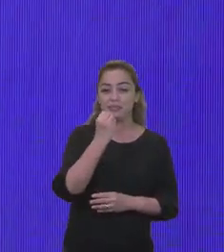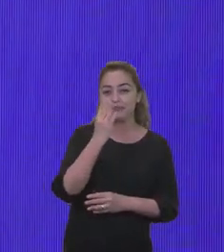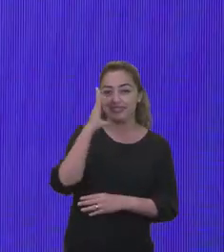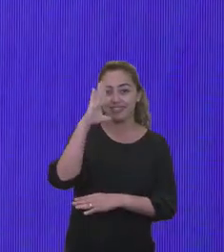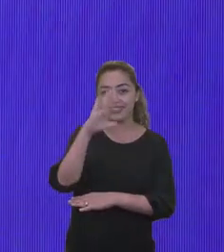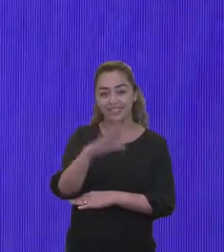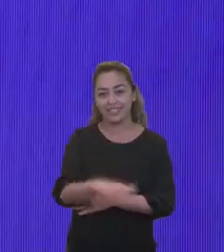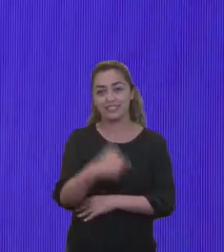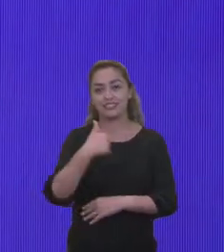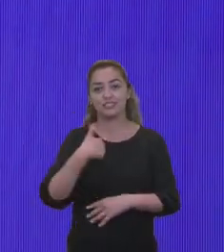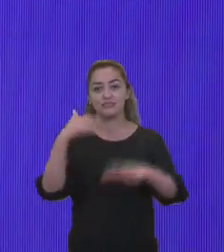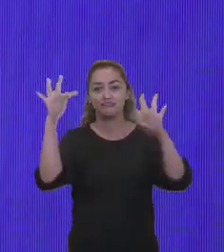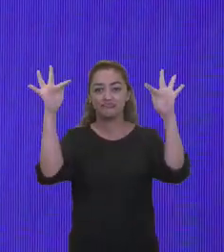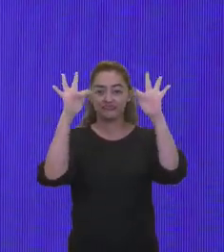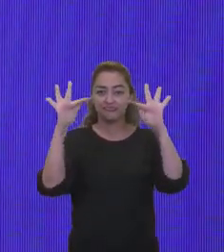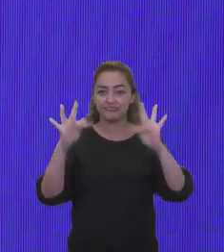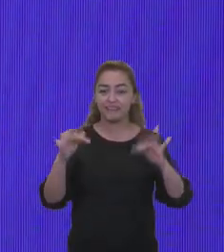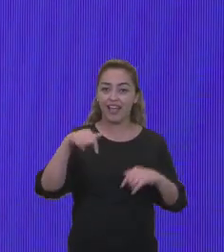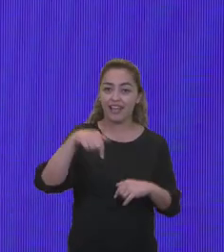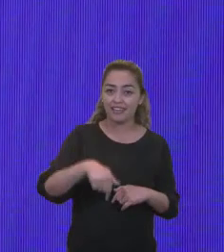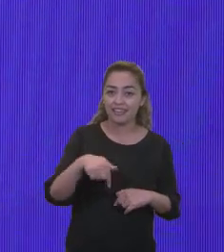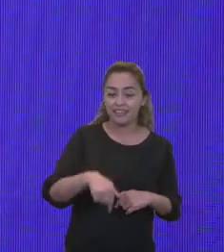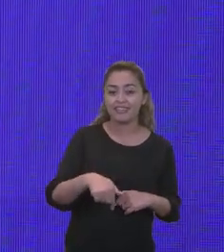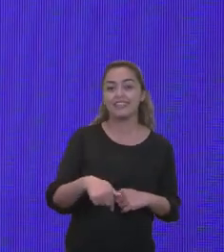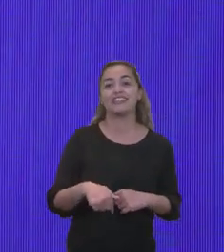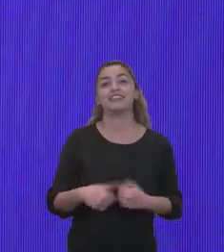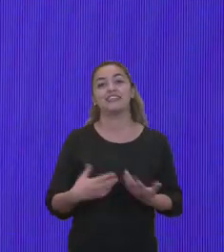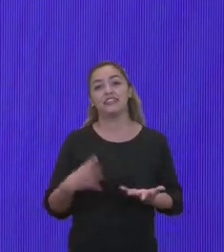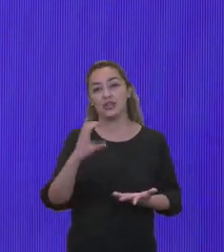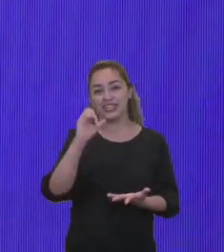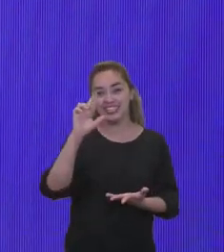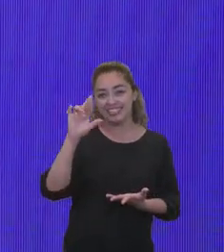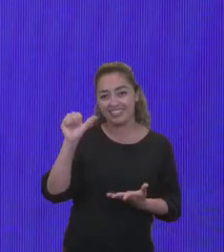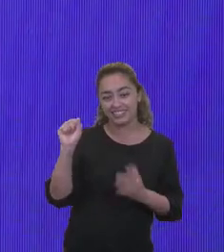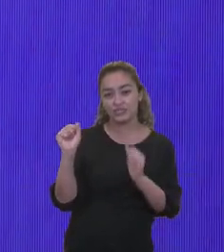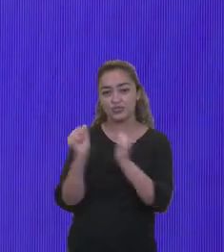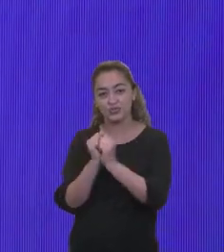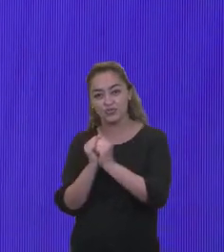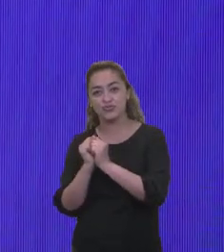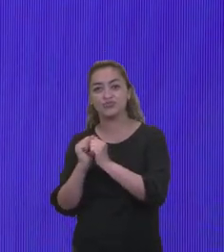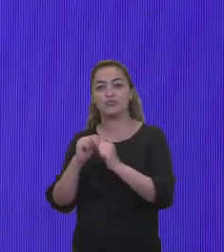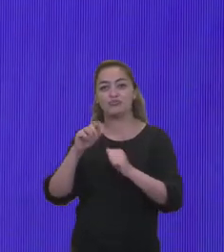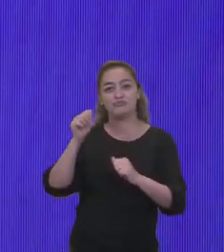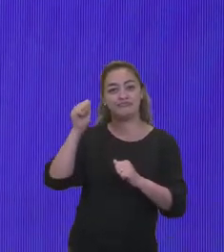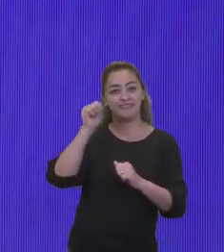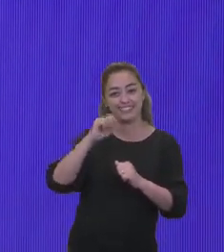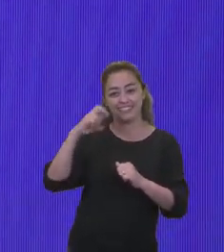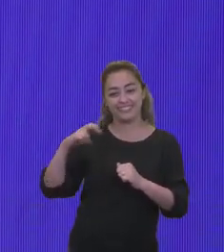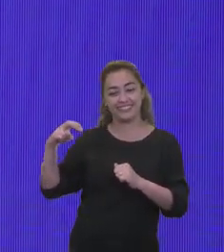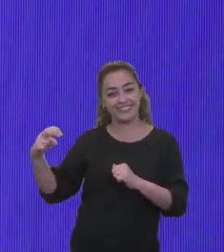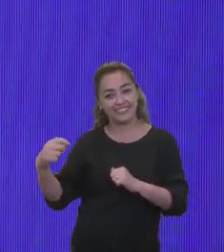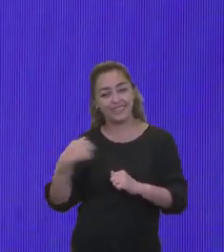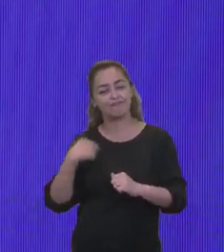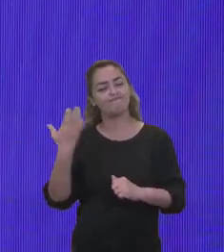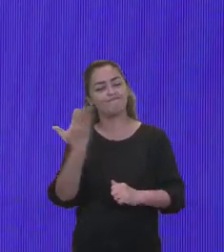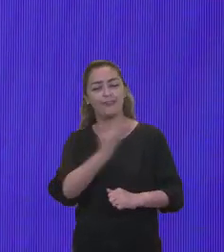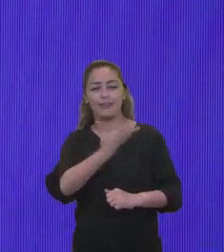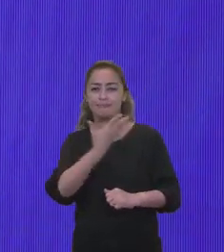afternoon. I'm so happy to be here with Cris. My congratulations and thank you. Rachel is a great friend